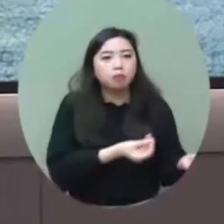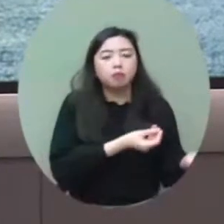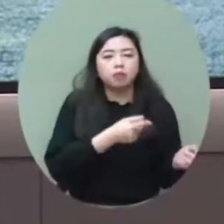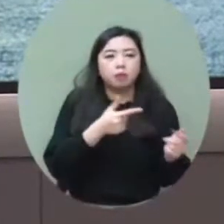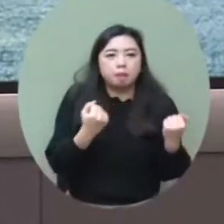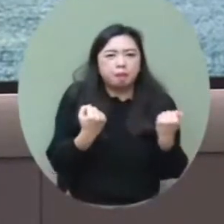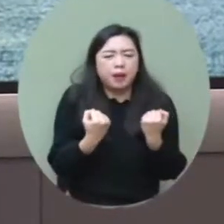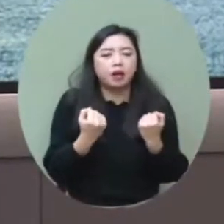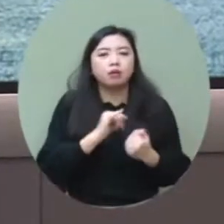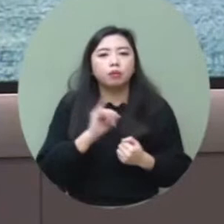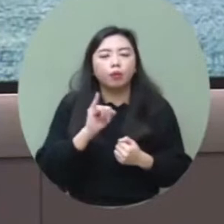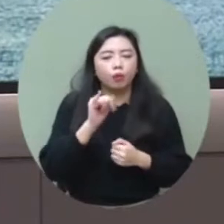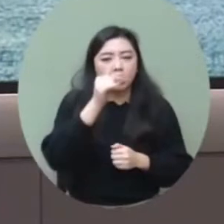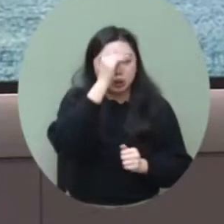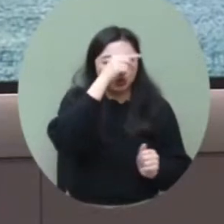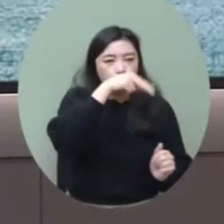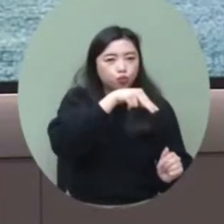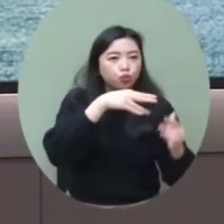patients,